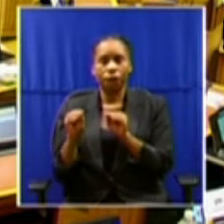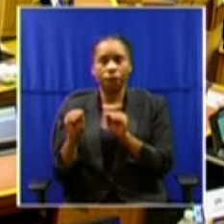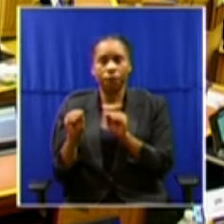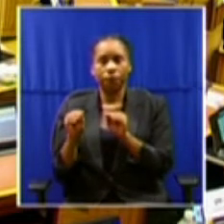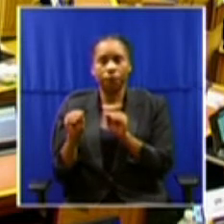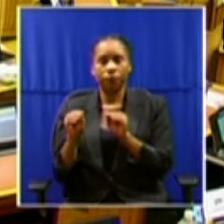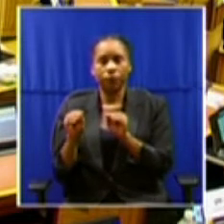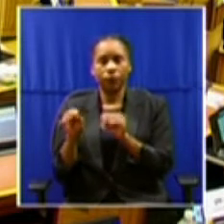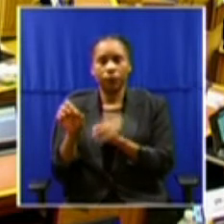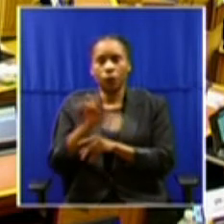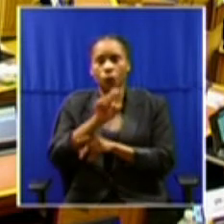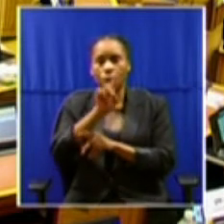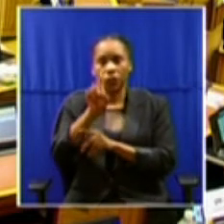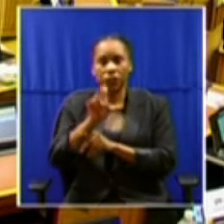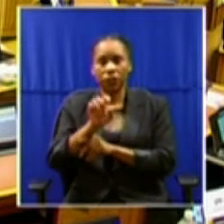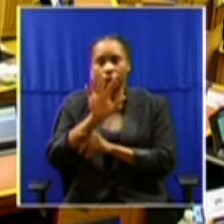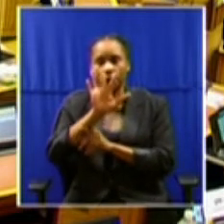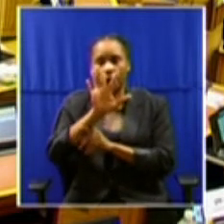to question